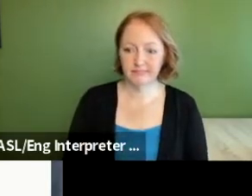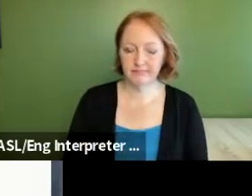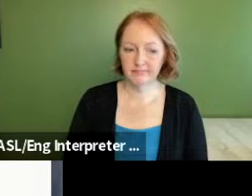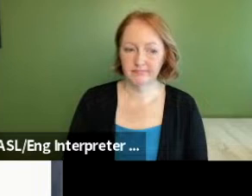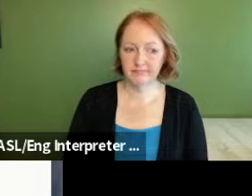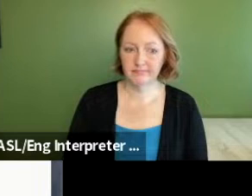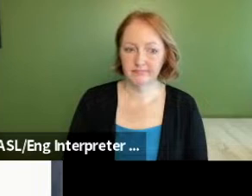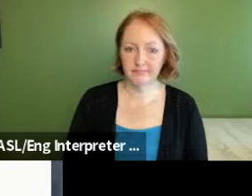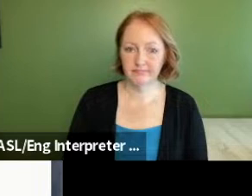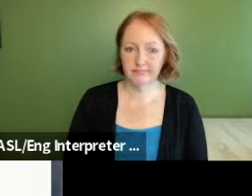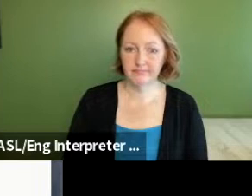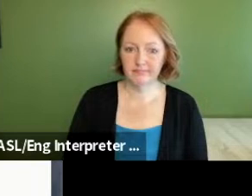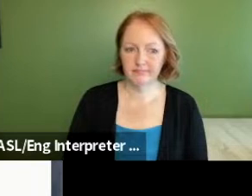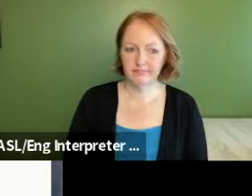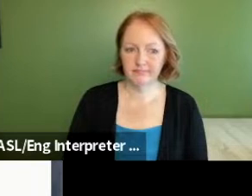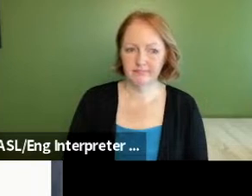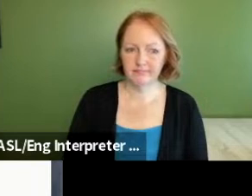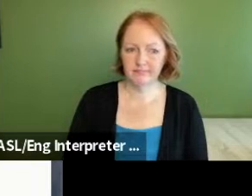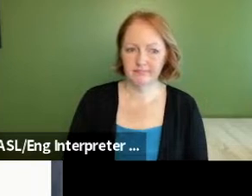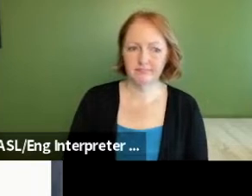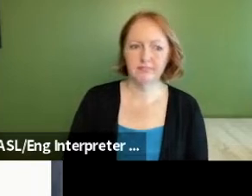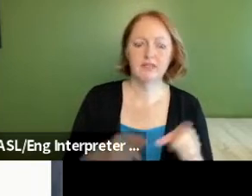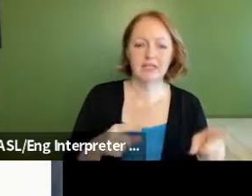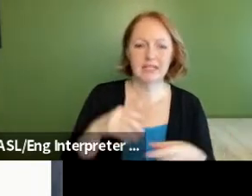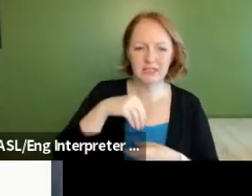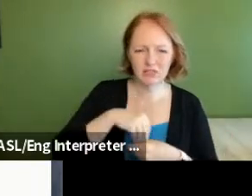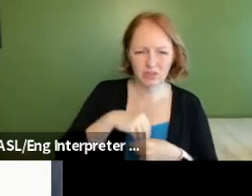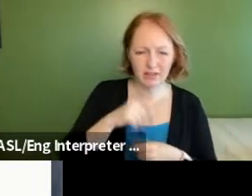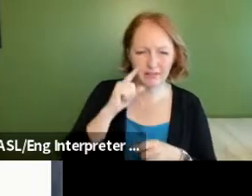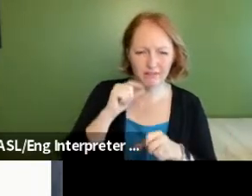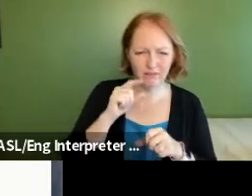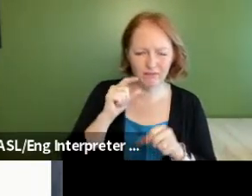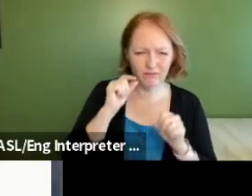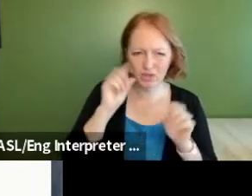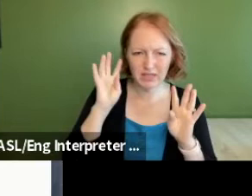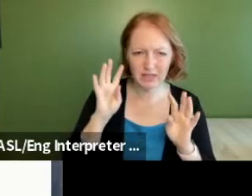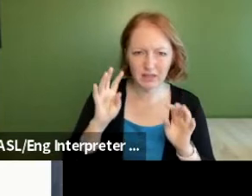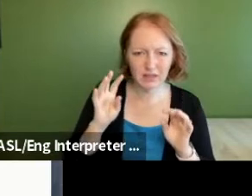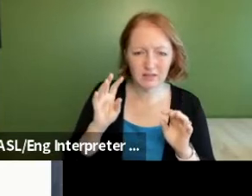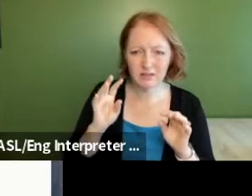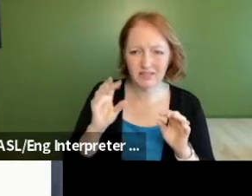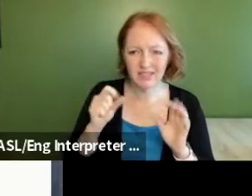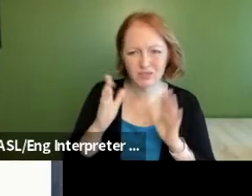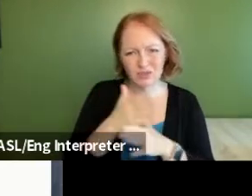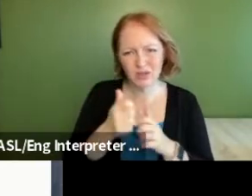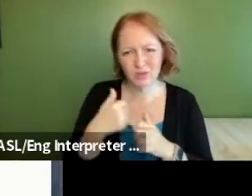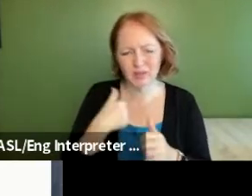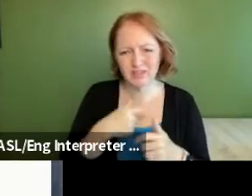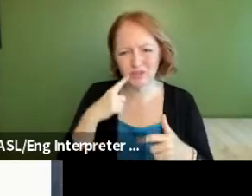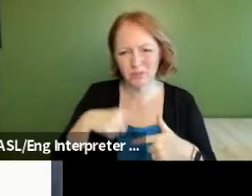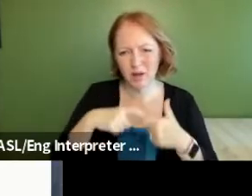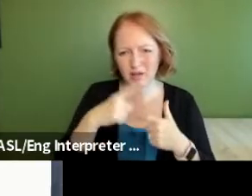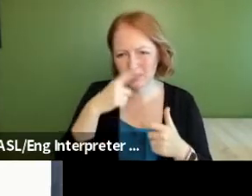Okay, this is where I was like internally freaking out big time. Like this particular time. Can you share with us? Can you pause a